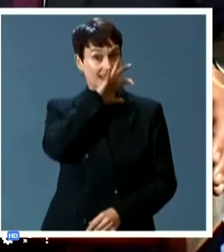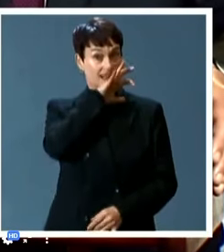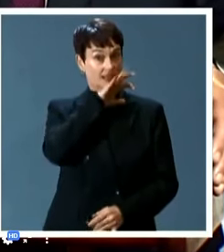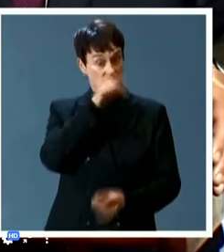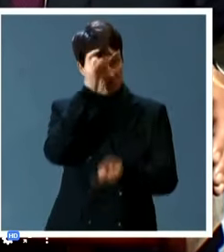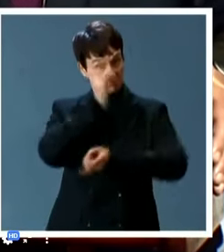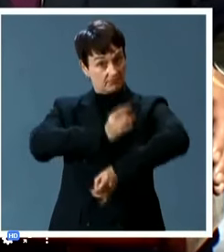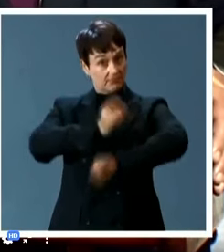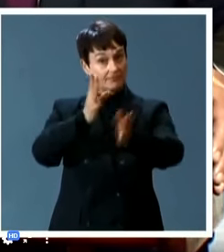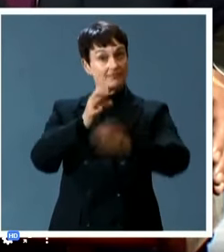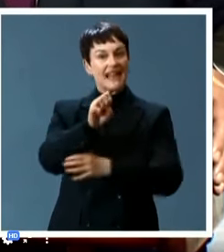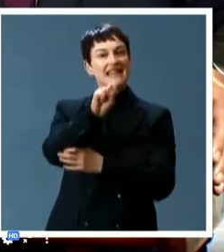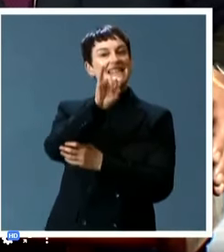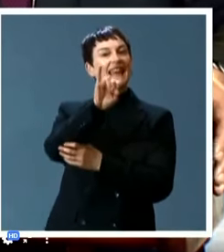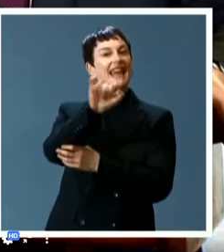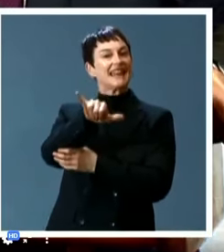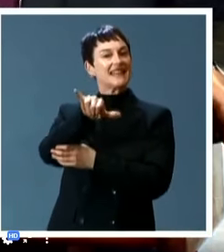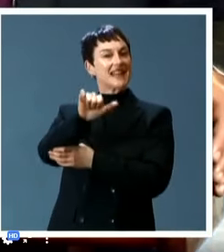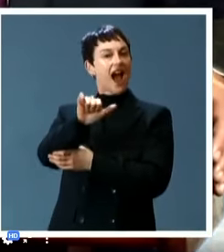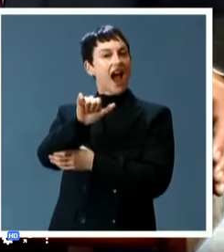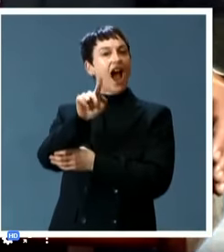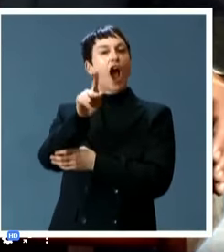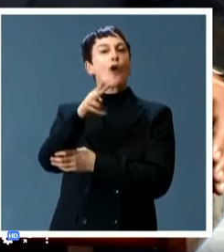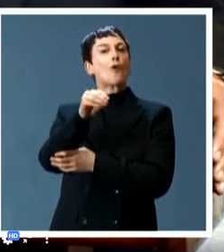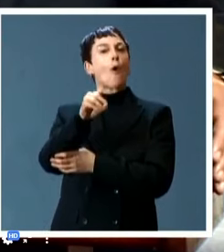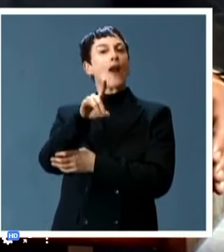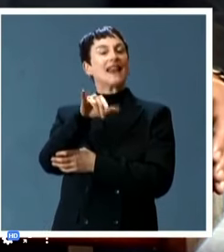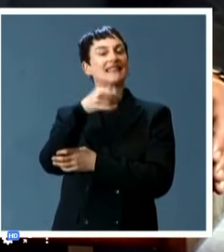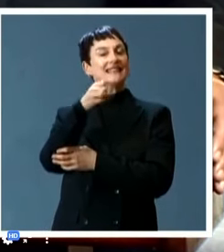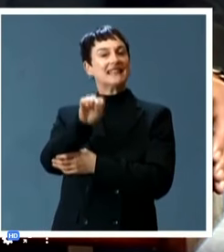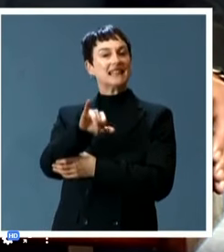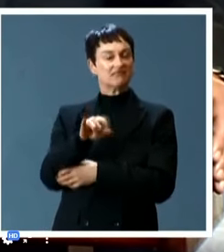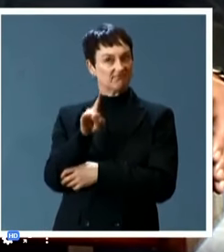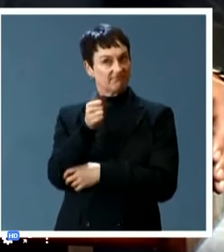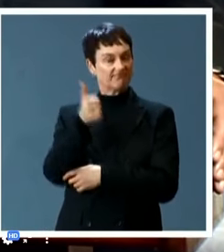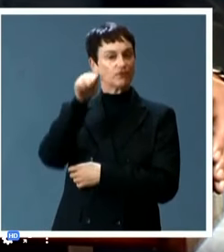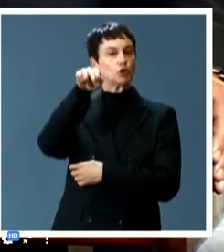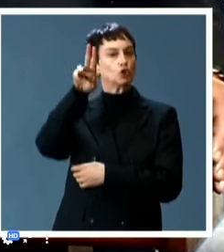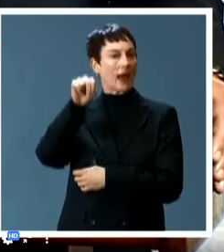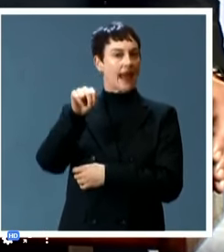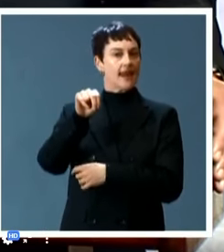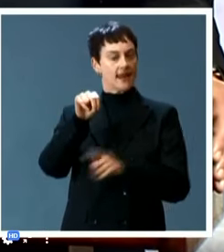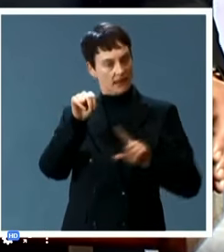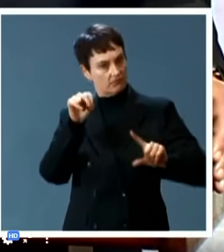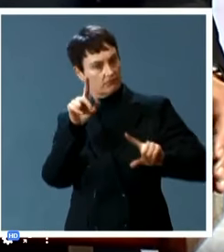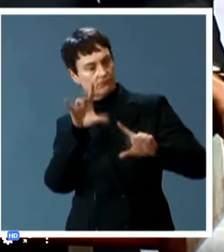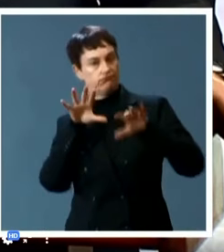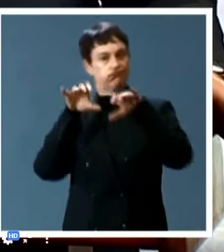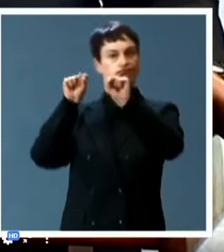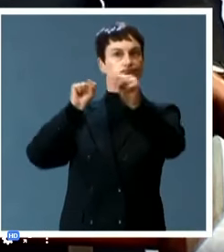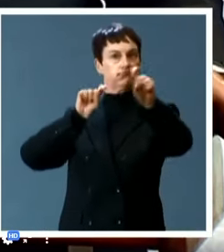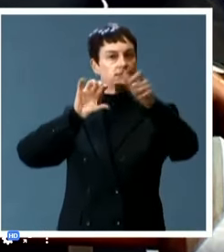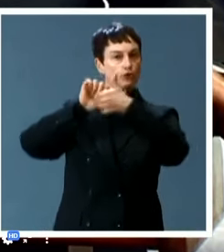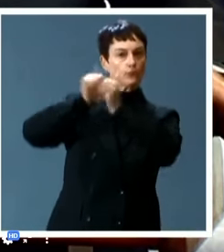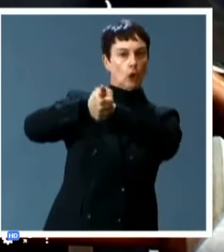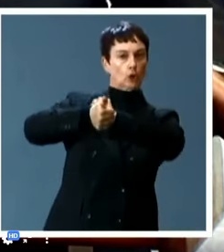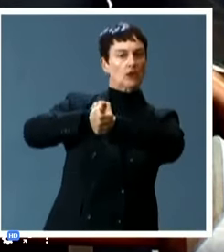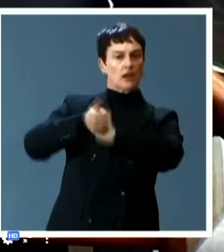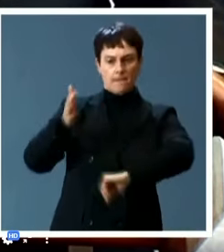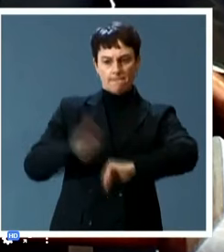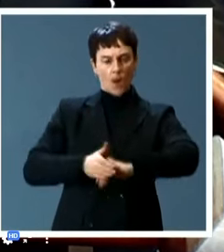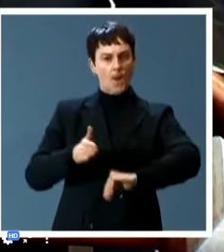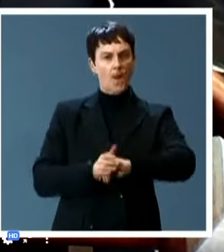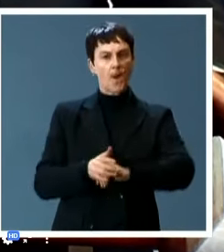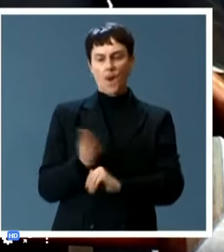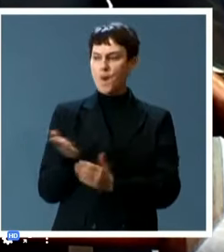Sia Kolisi is our new global champion for the United Nations European Union Spotlight Initiative, engaging other men in fighting